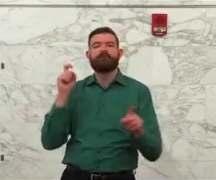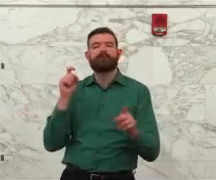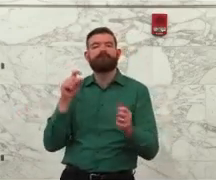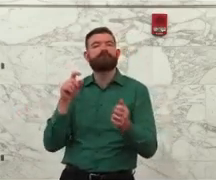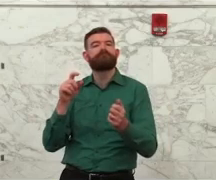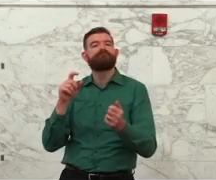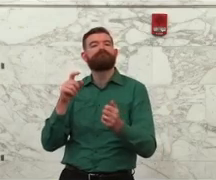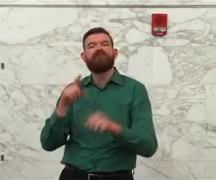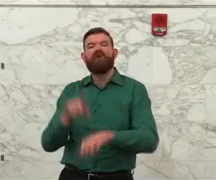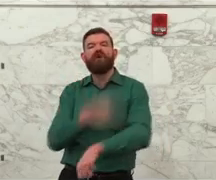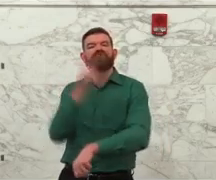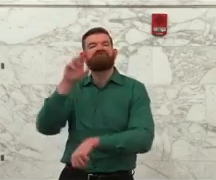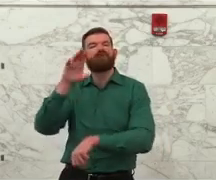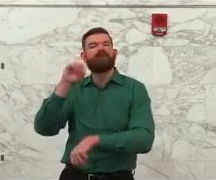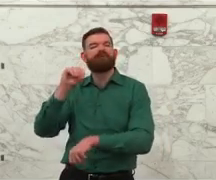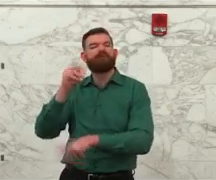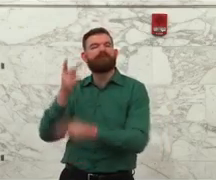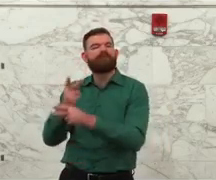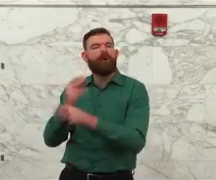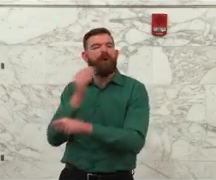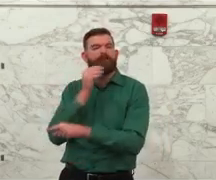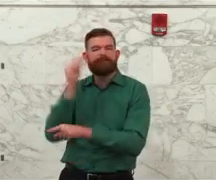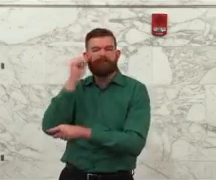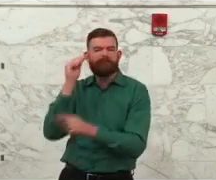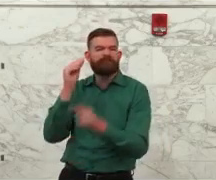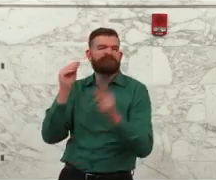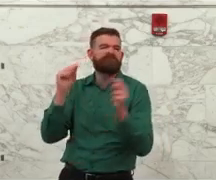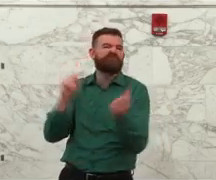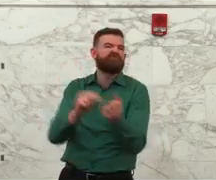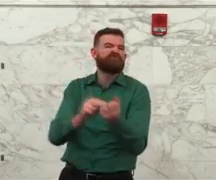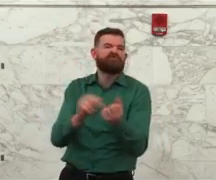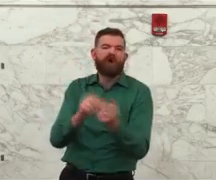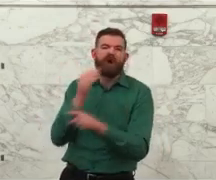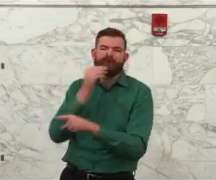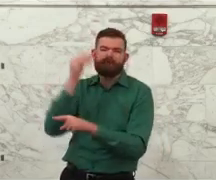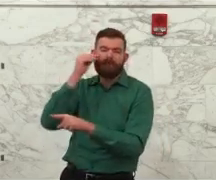very critically at that. As I announced yesterday, that